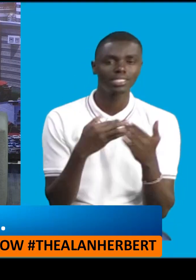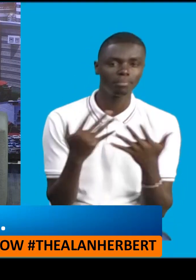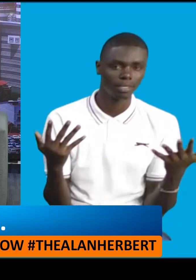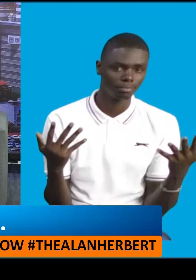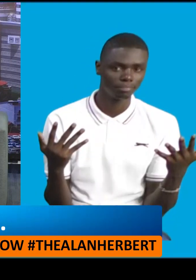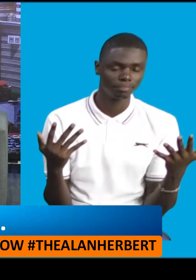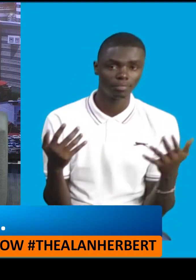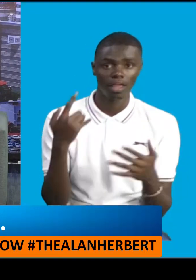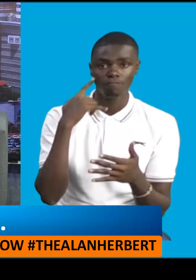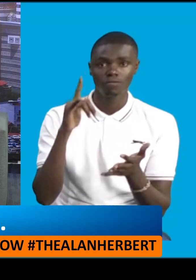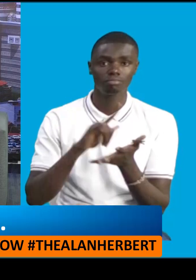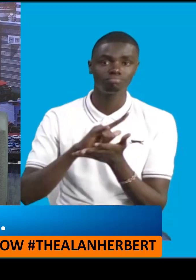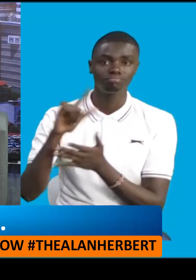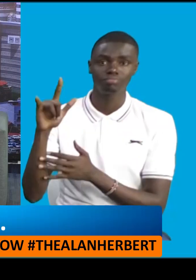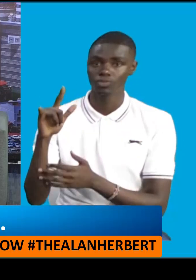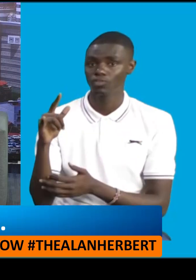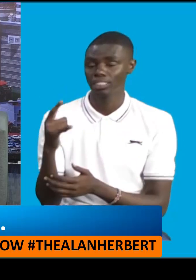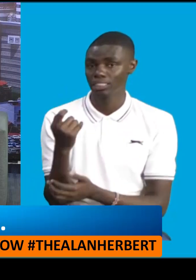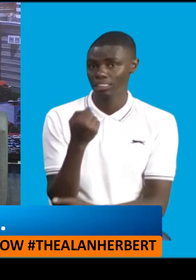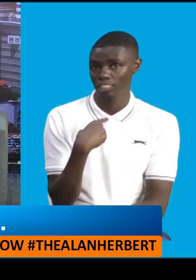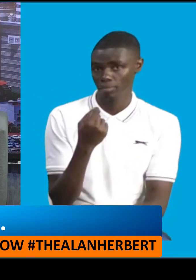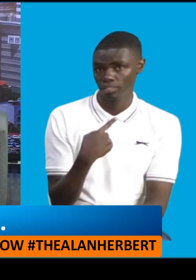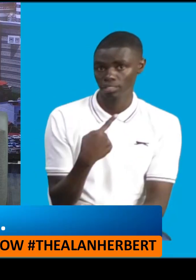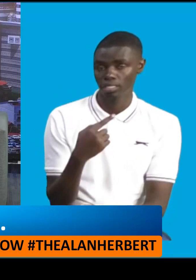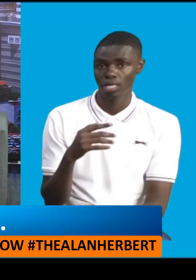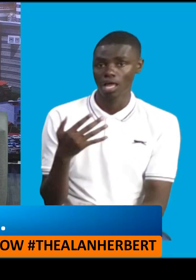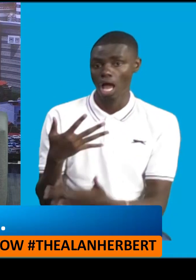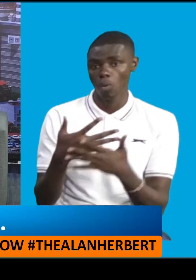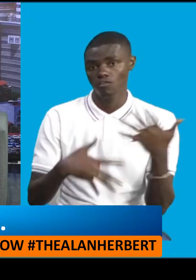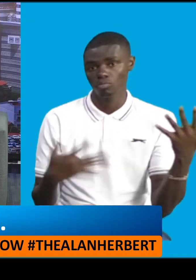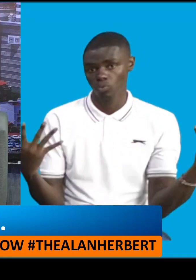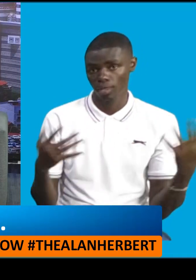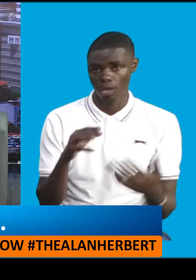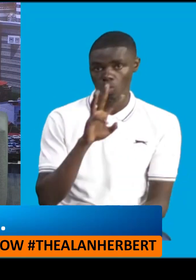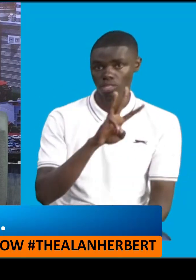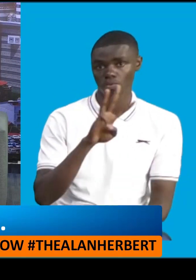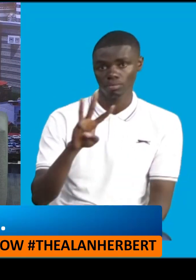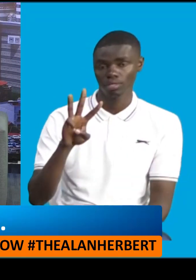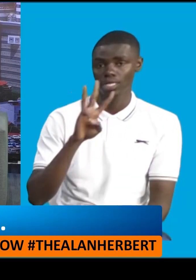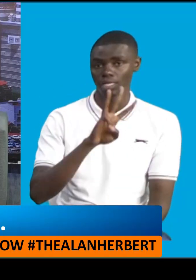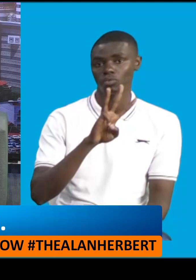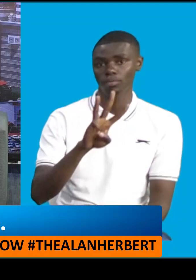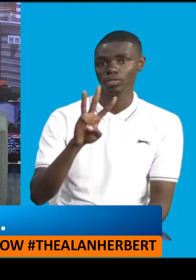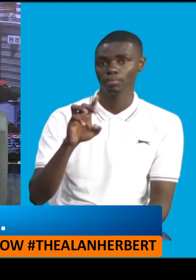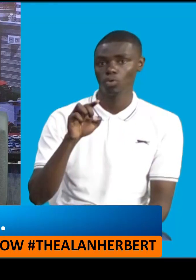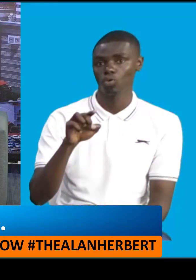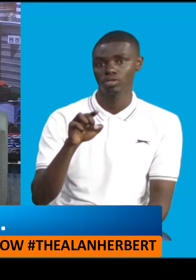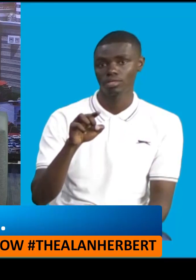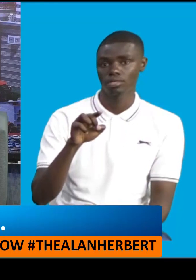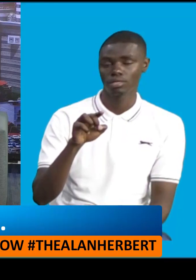out? Yeah, so for overseas treatment, usually our forms are on our website,